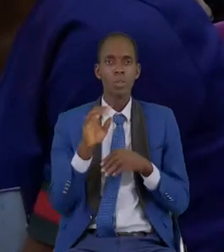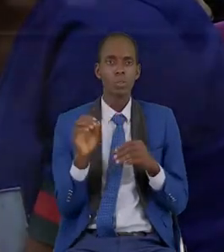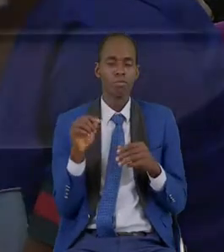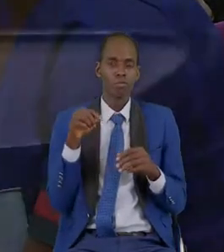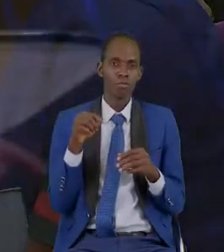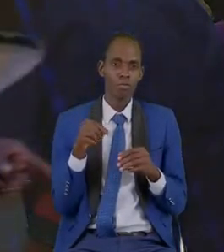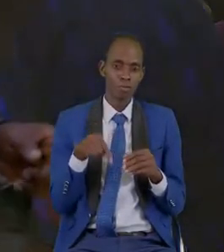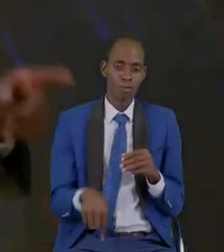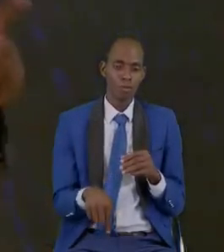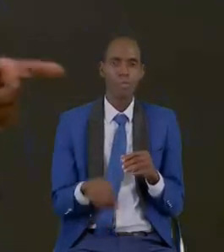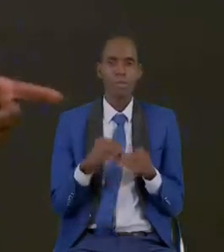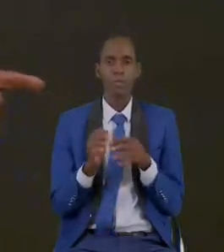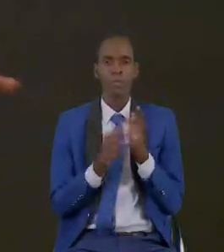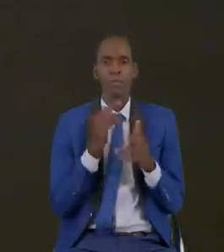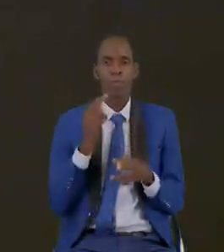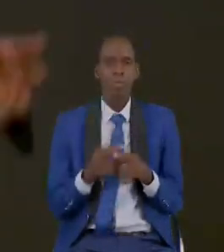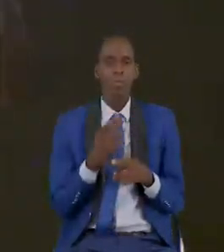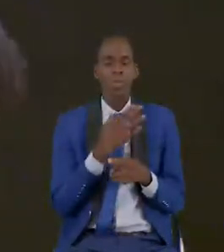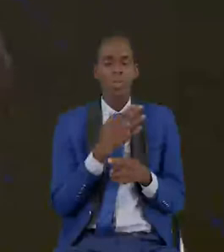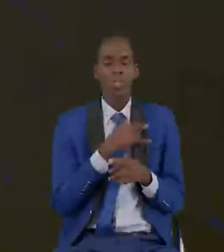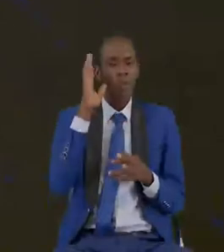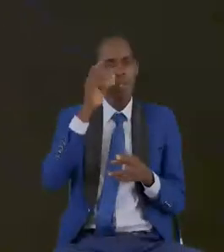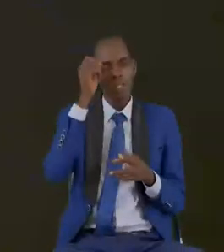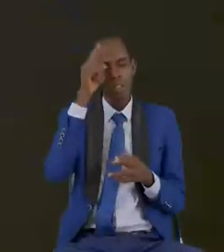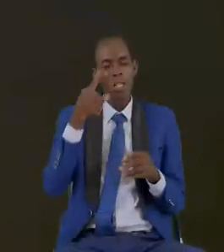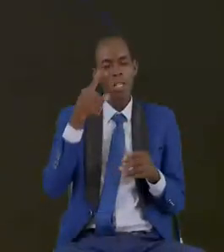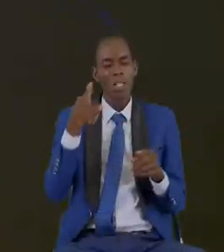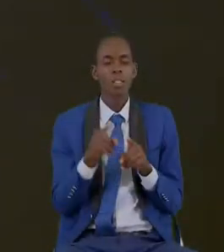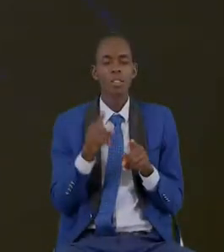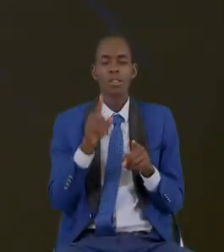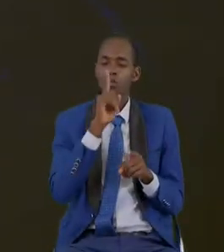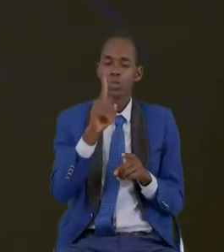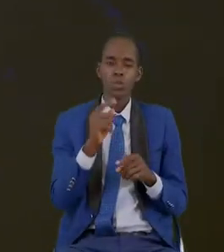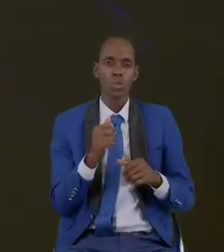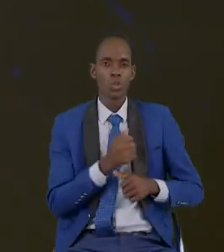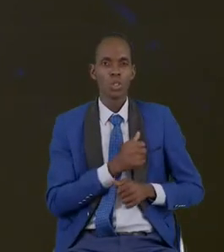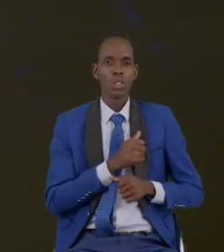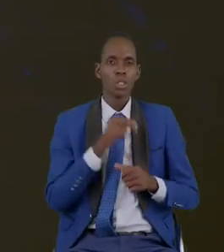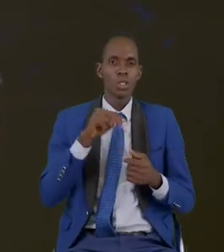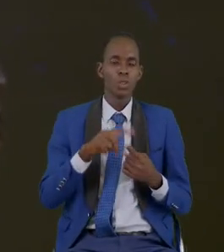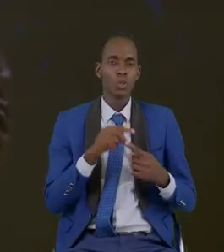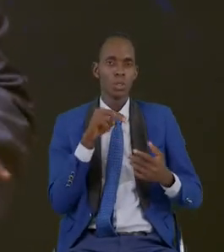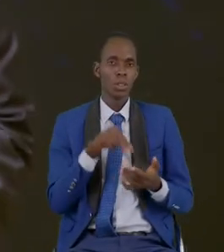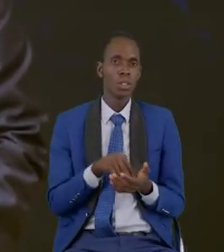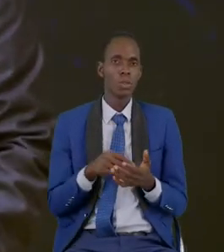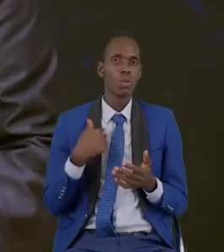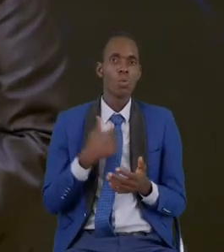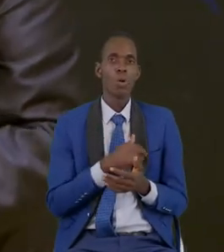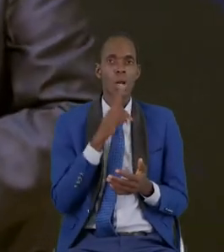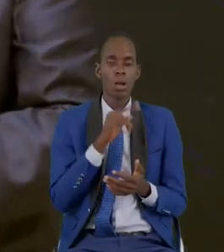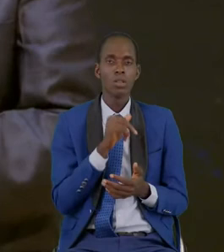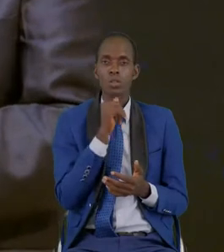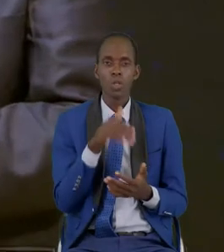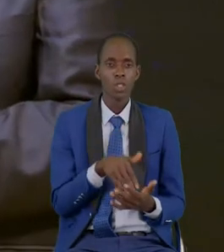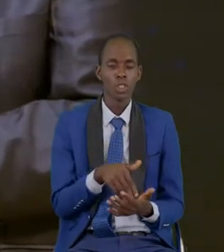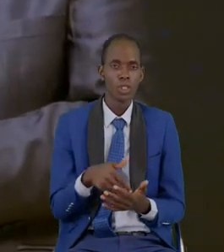stand like a real soldier of the cross ought to stand. We're not feeble civilians.